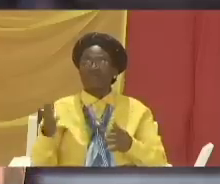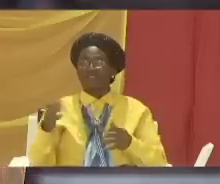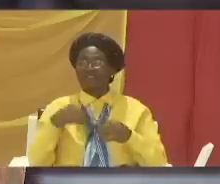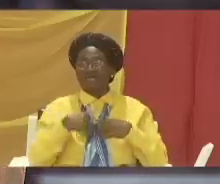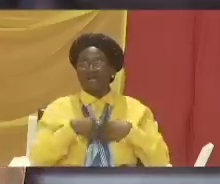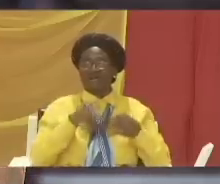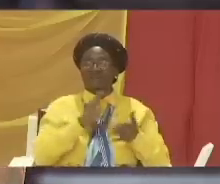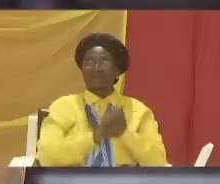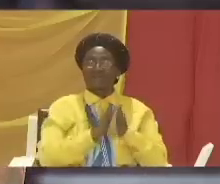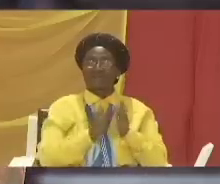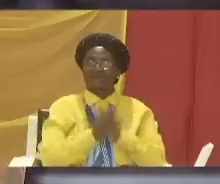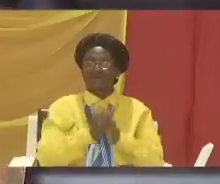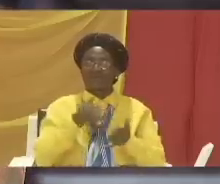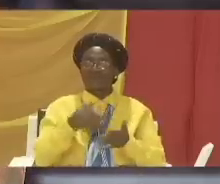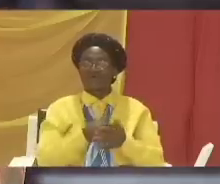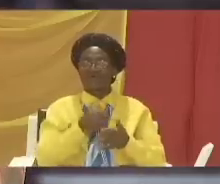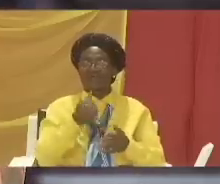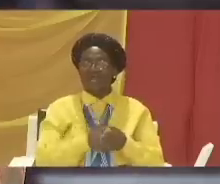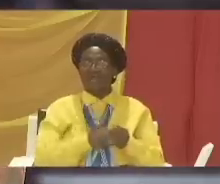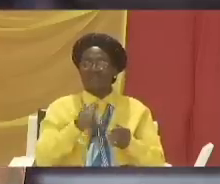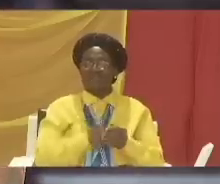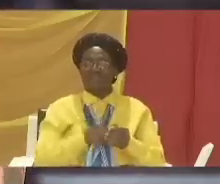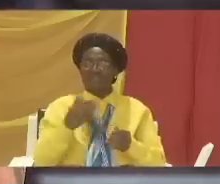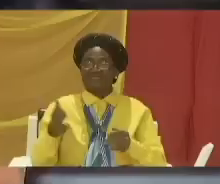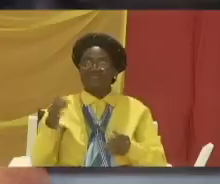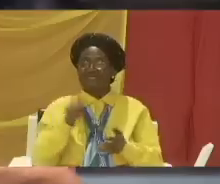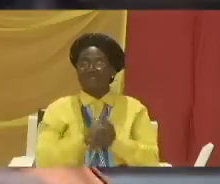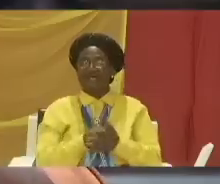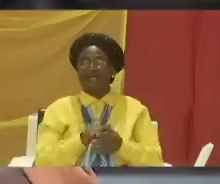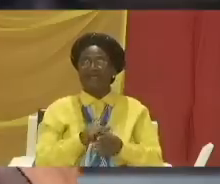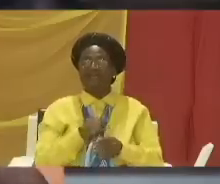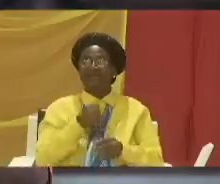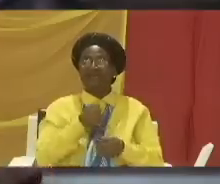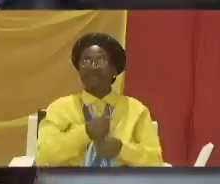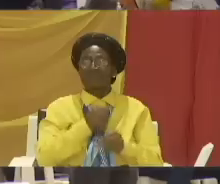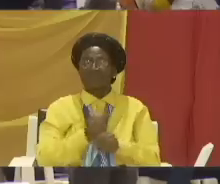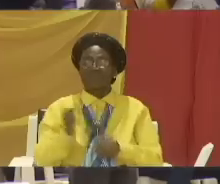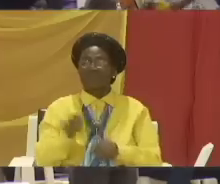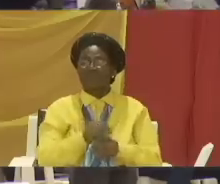Everything that has been causing you sorrow, you will forget.